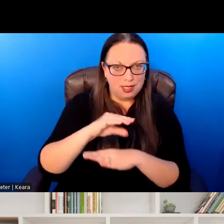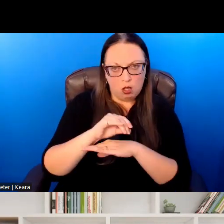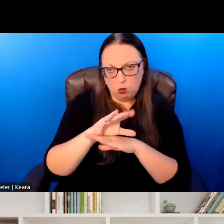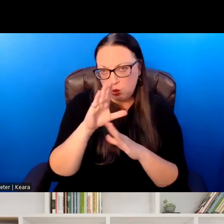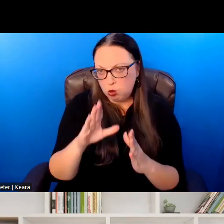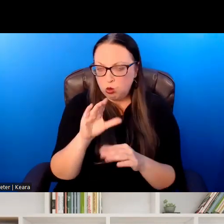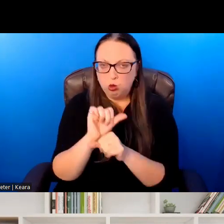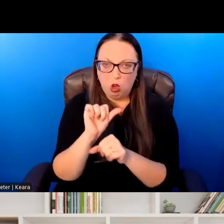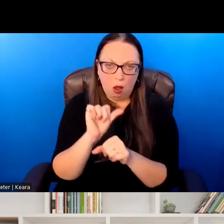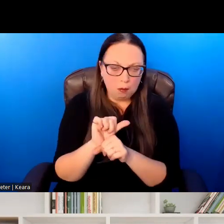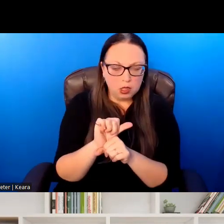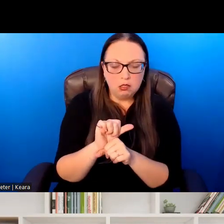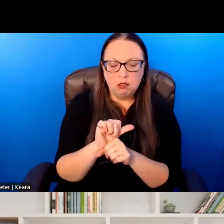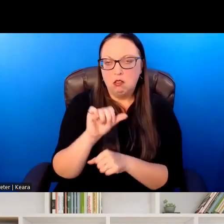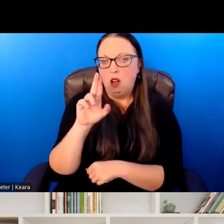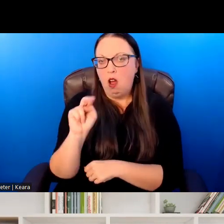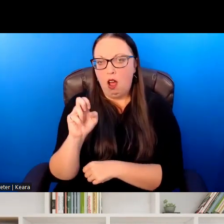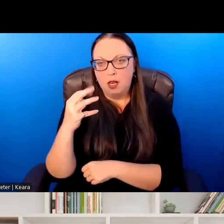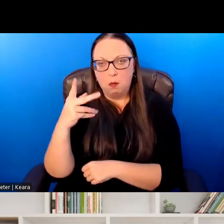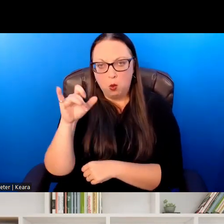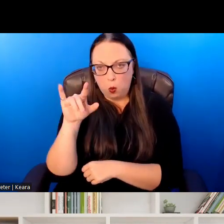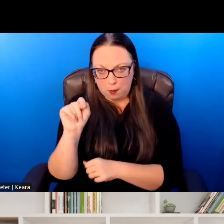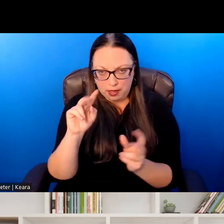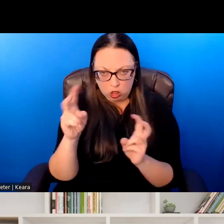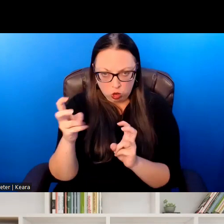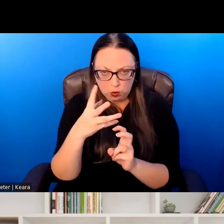jobs, unemployment issues, and housing.